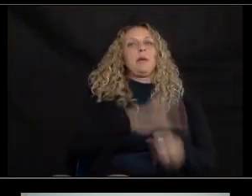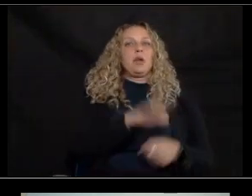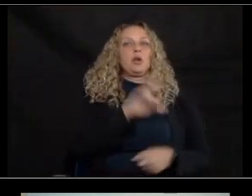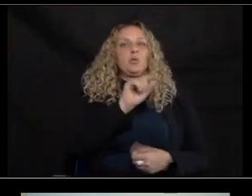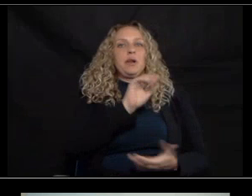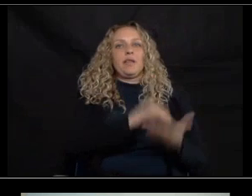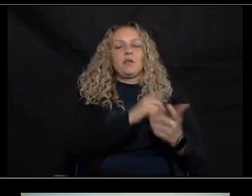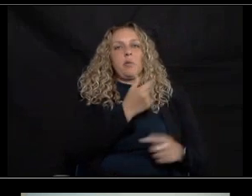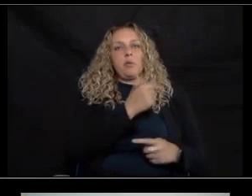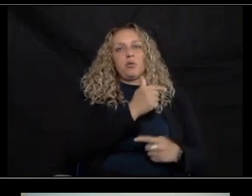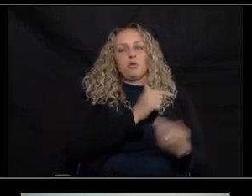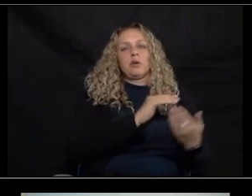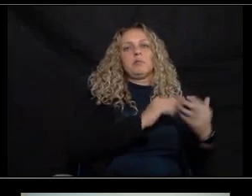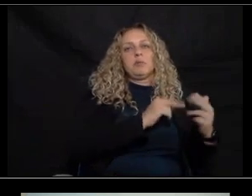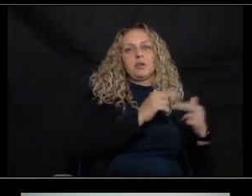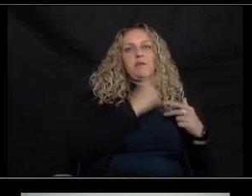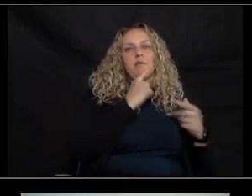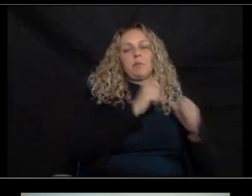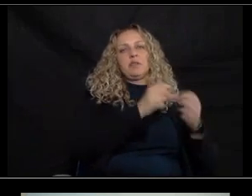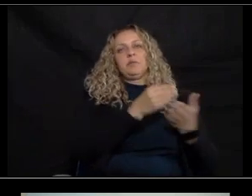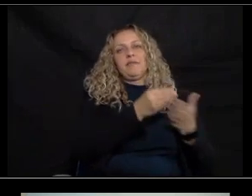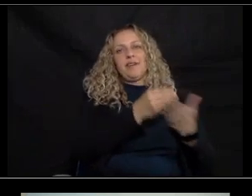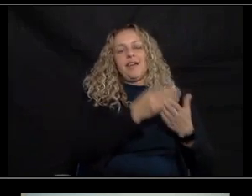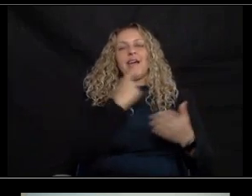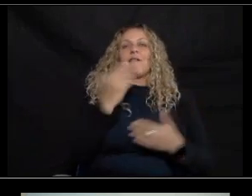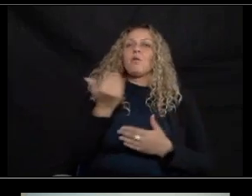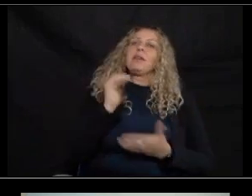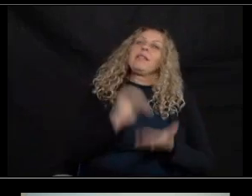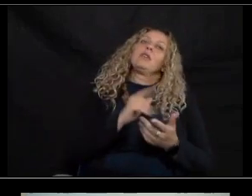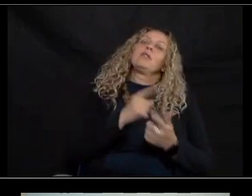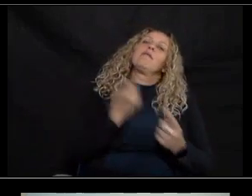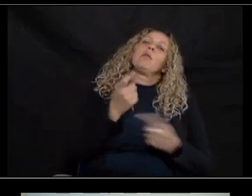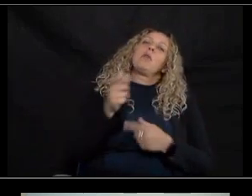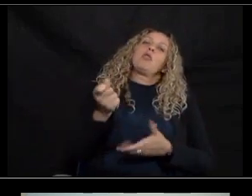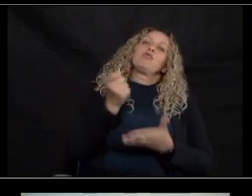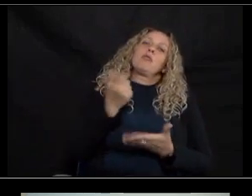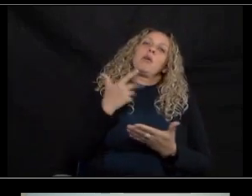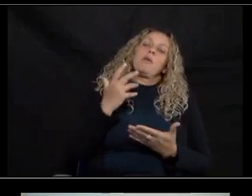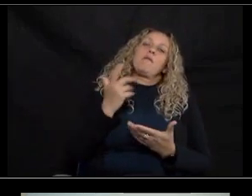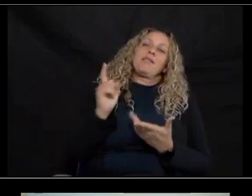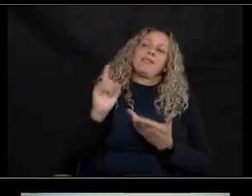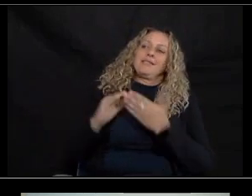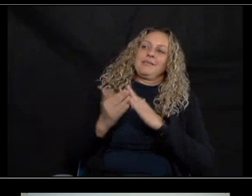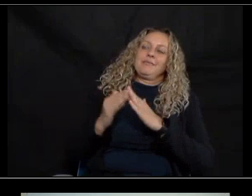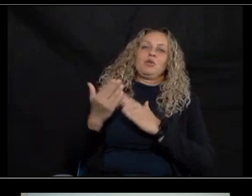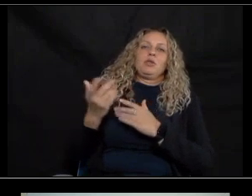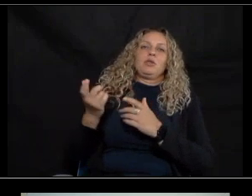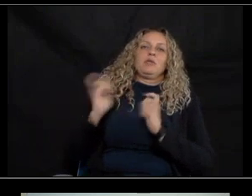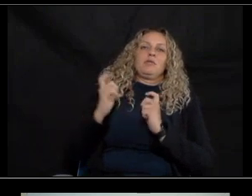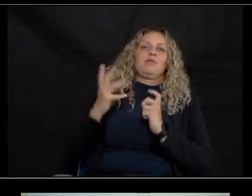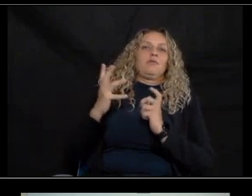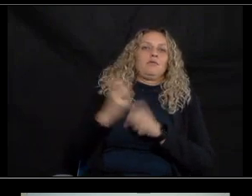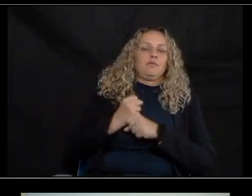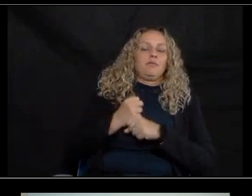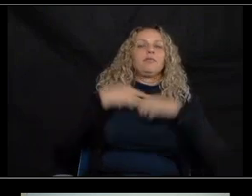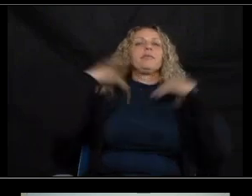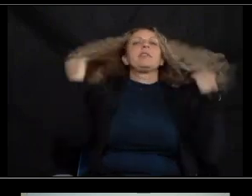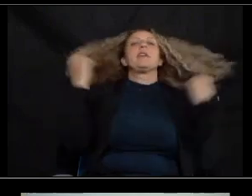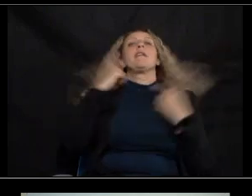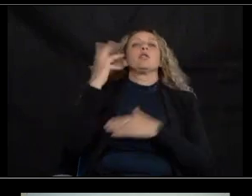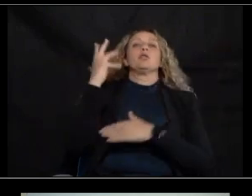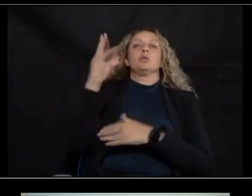Green Building and Community Sustainability Fund, $14,000 from a grant that Community Greening has already received for the